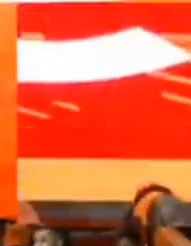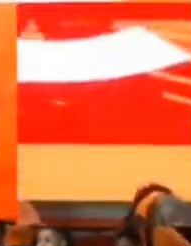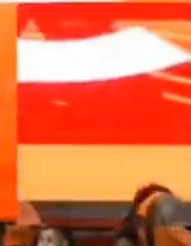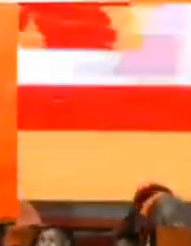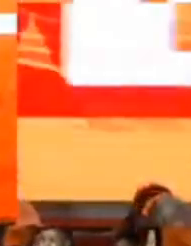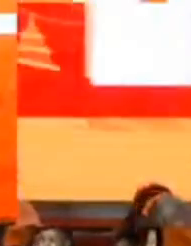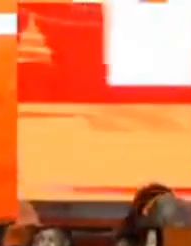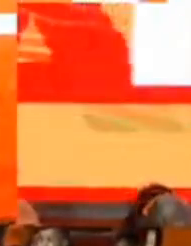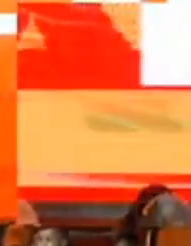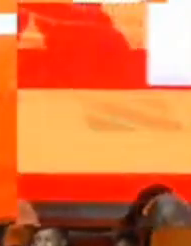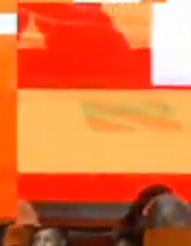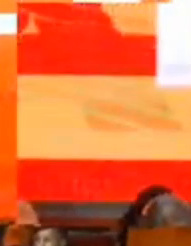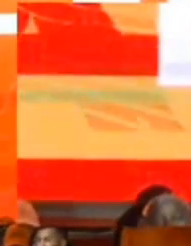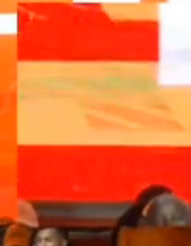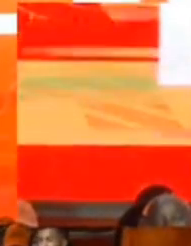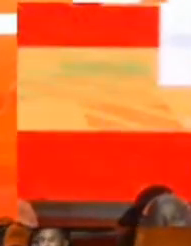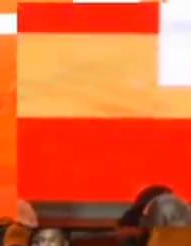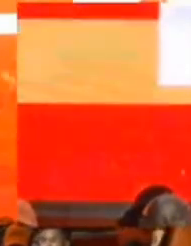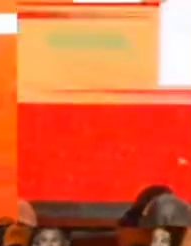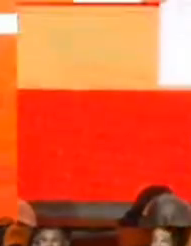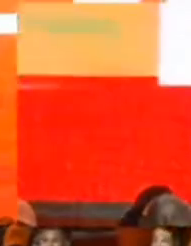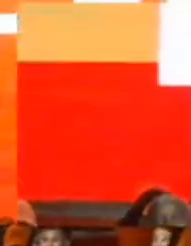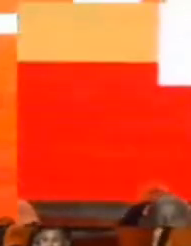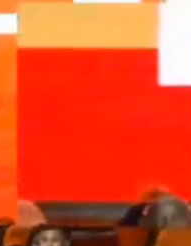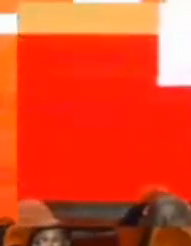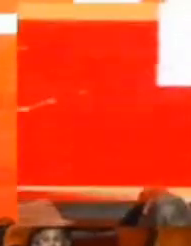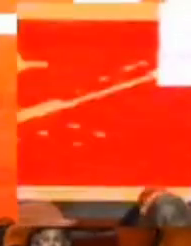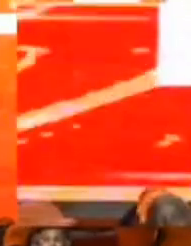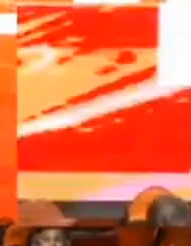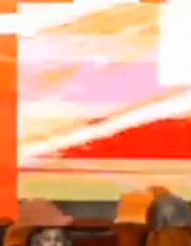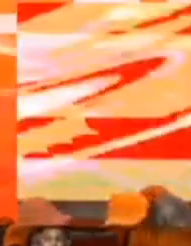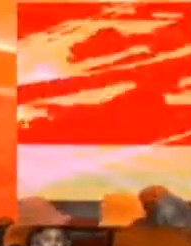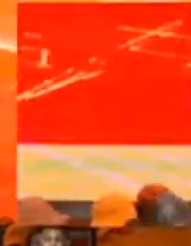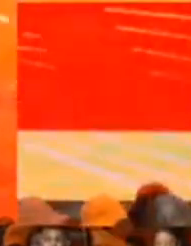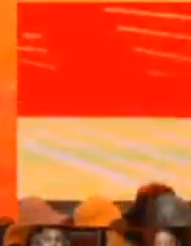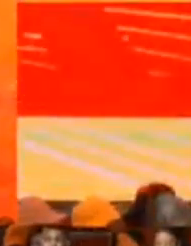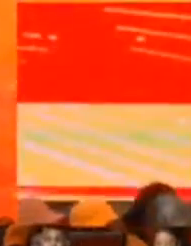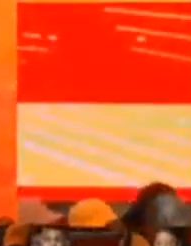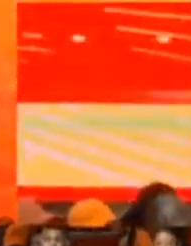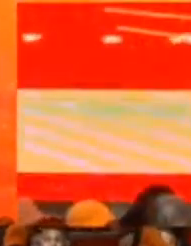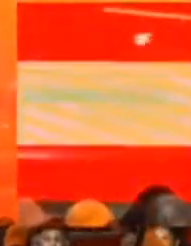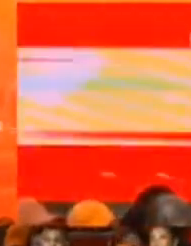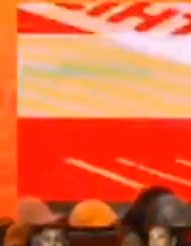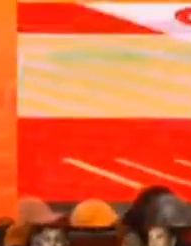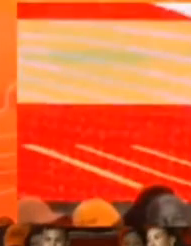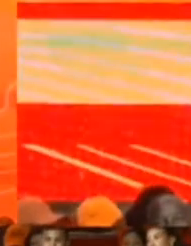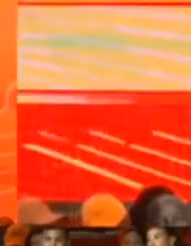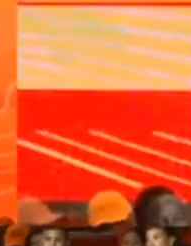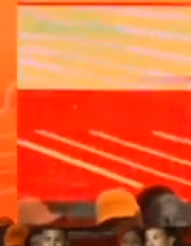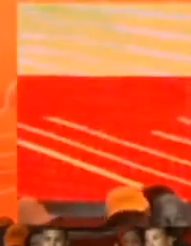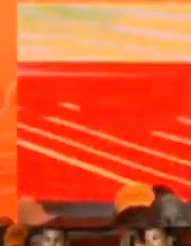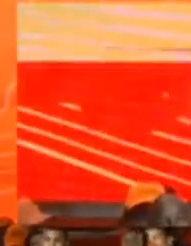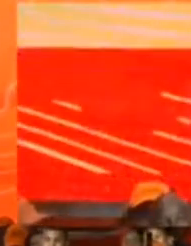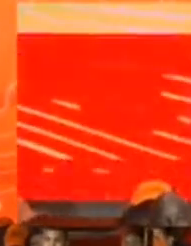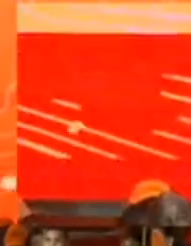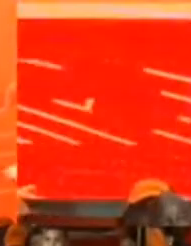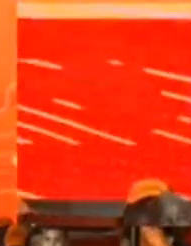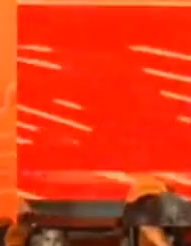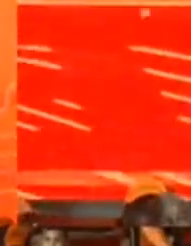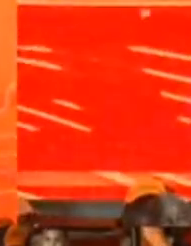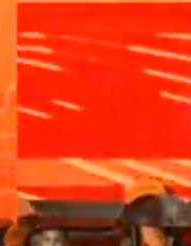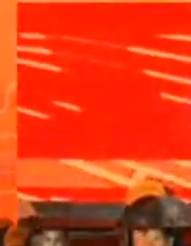give 20,000 of the poorest people children $10,000 a month so that them can shine bright